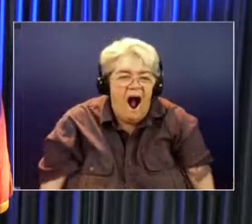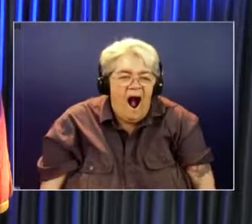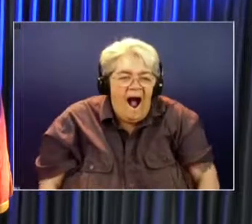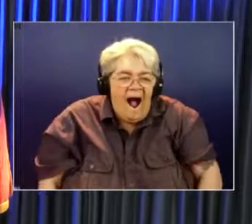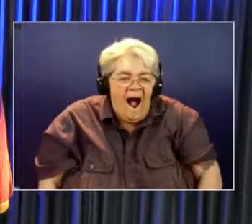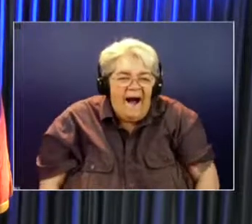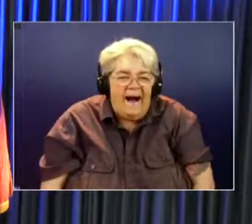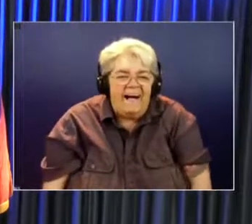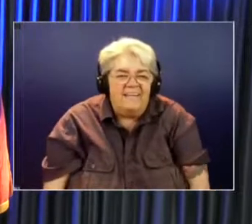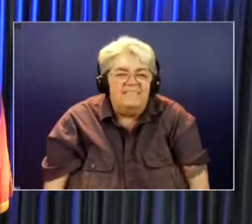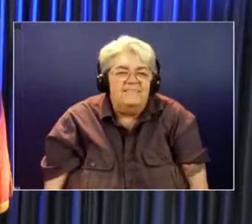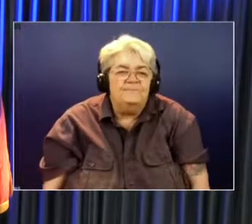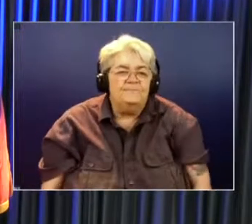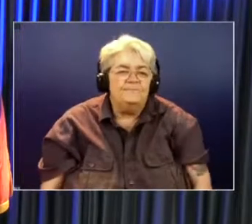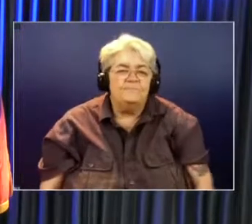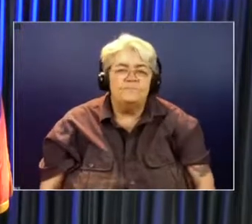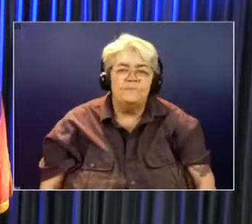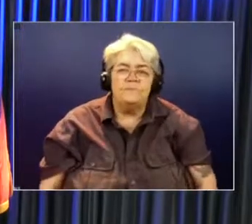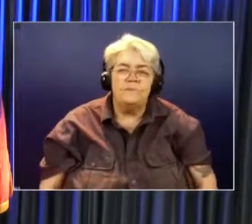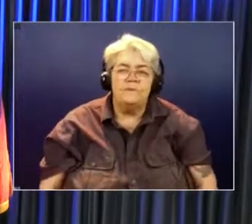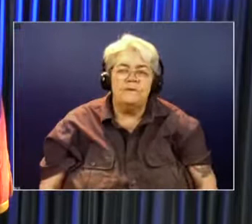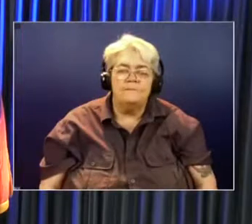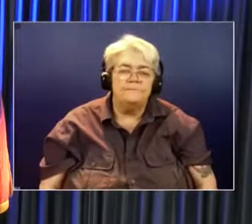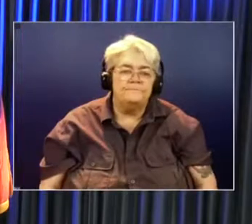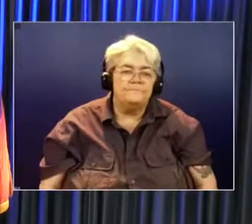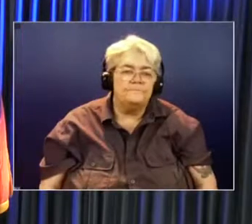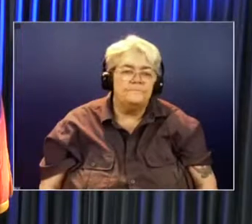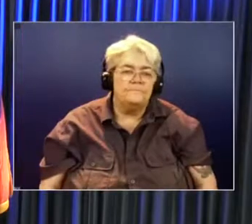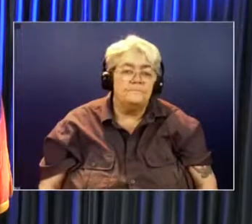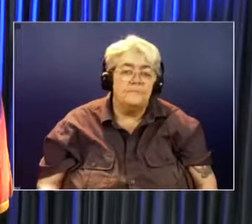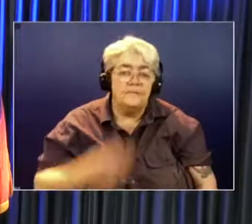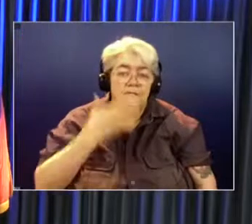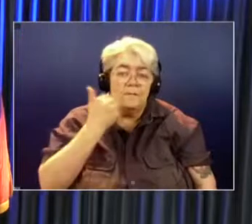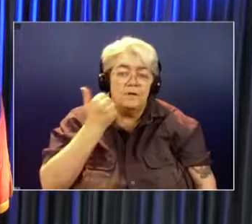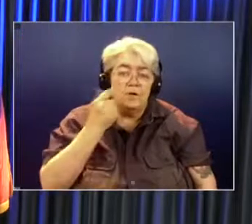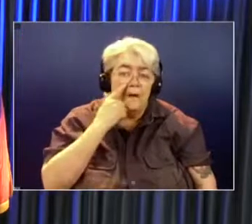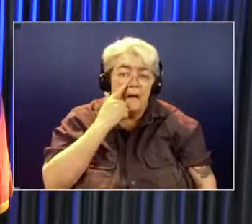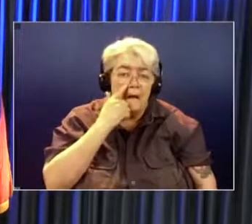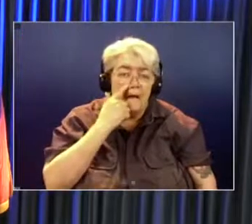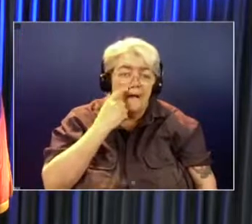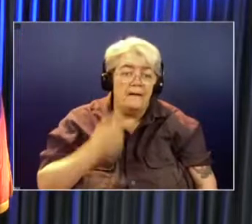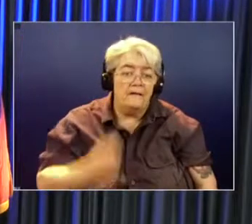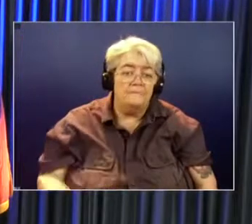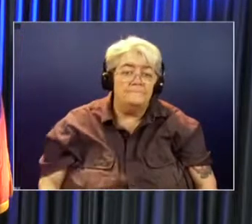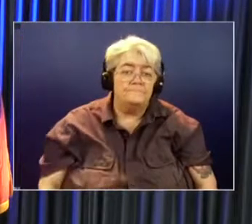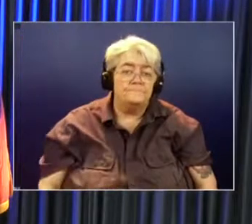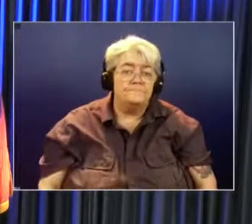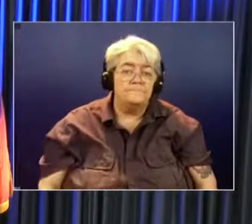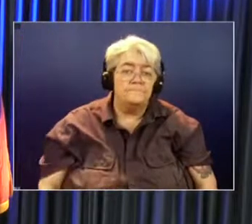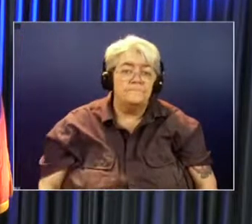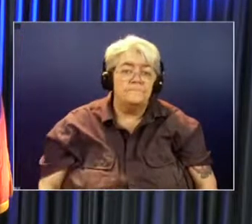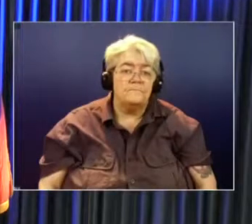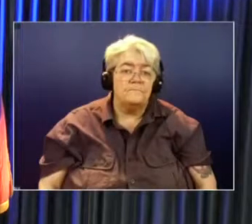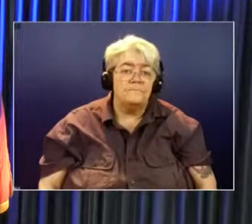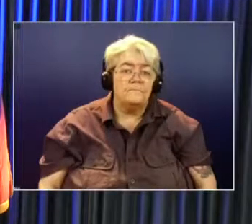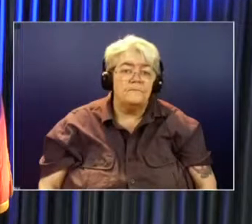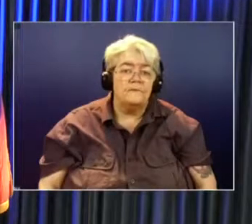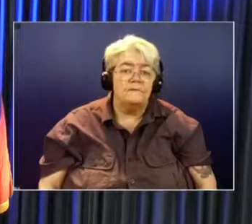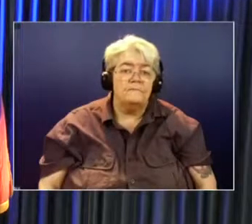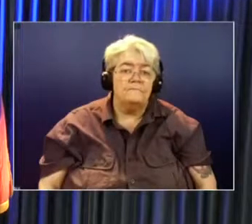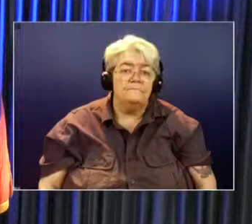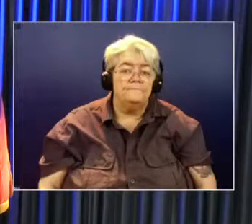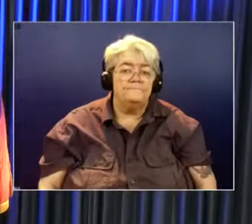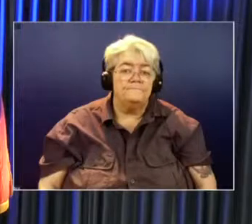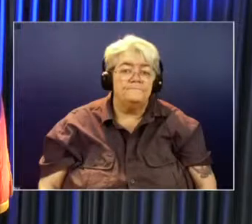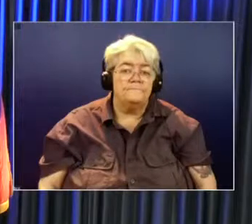What do you think, Anna Sophia? Okay, so now, Is that better? because then this side is good, this side is good, you just need to put it. So